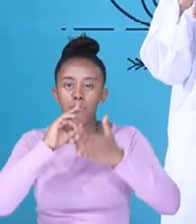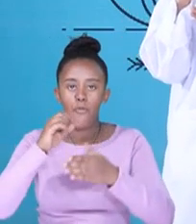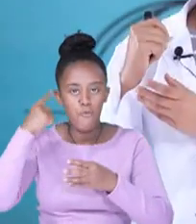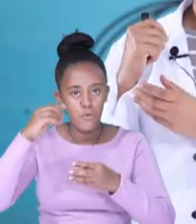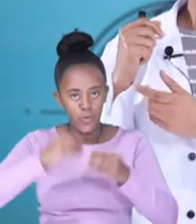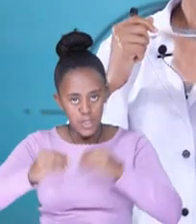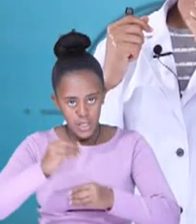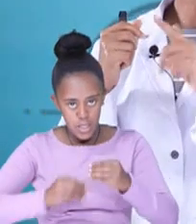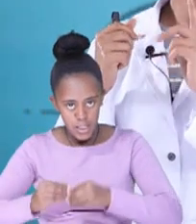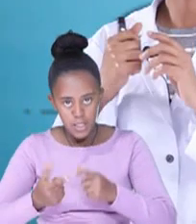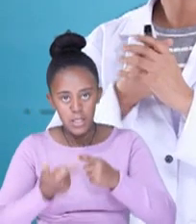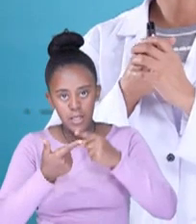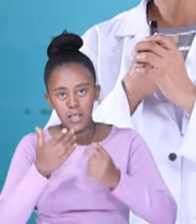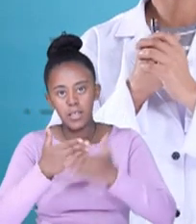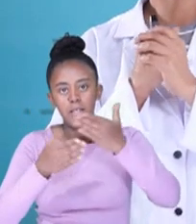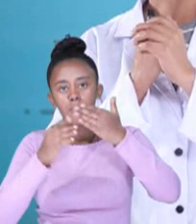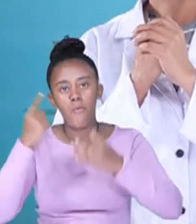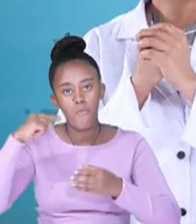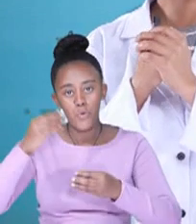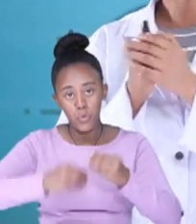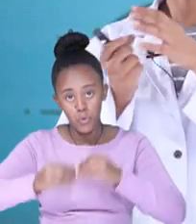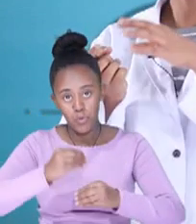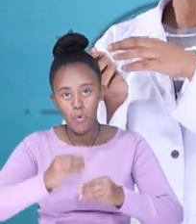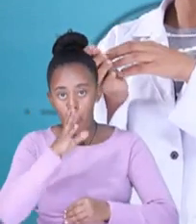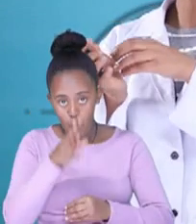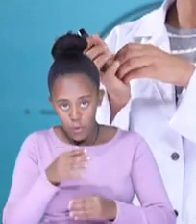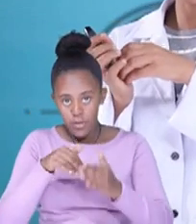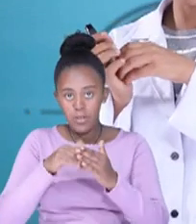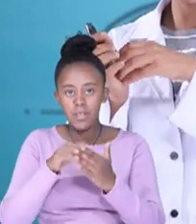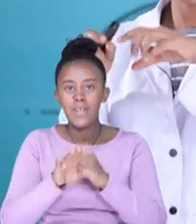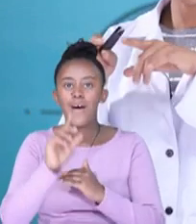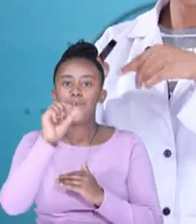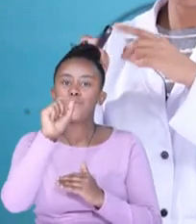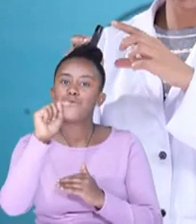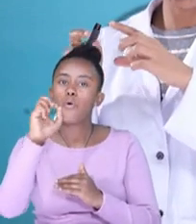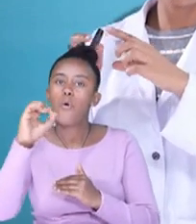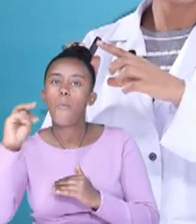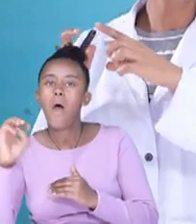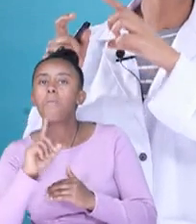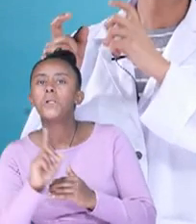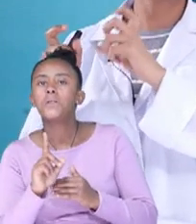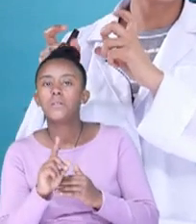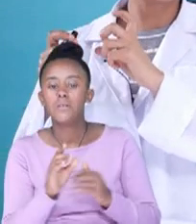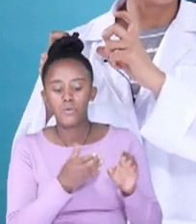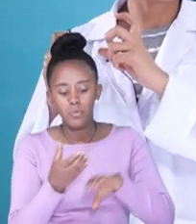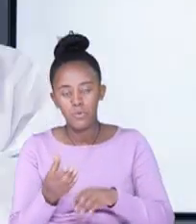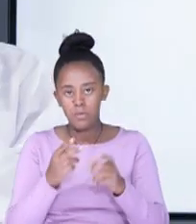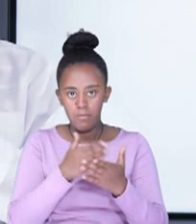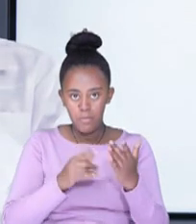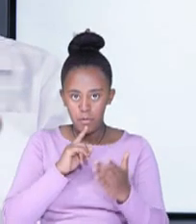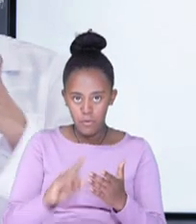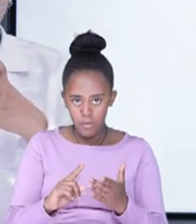photosynthesis, and the second step of photosynthesis occurs in the stroma, the liquid portion of